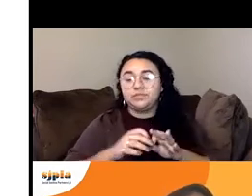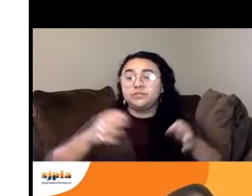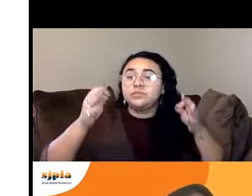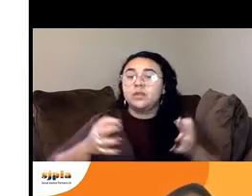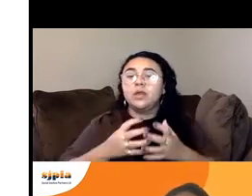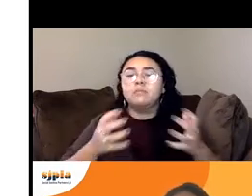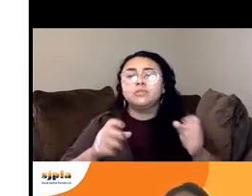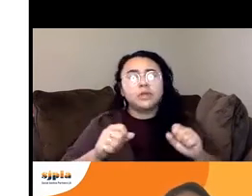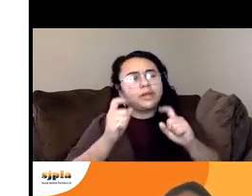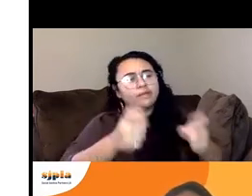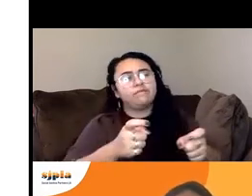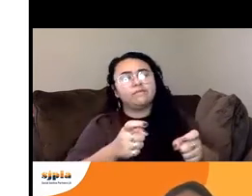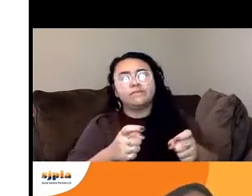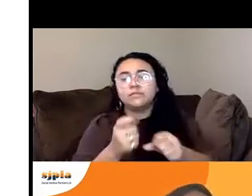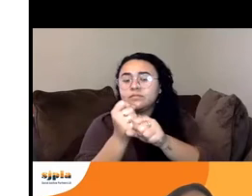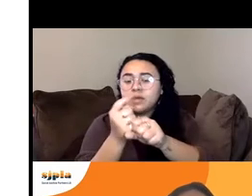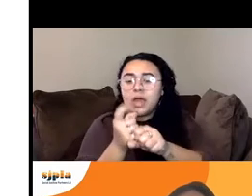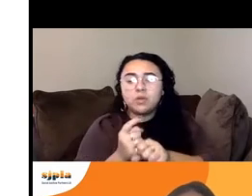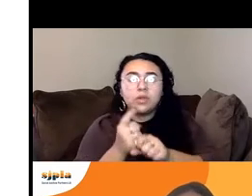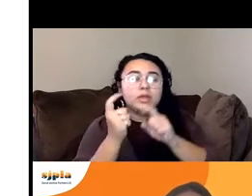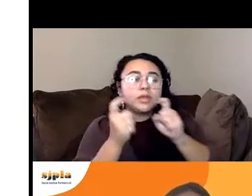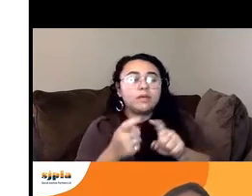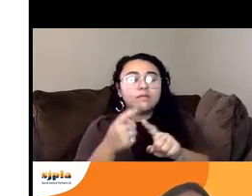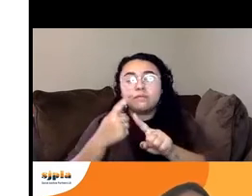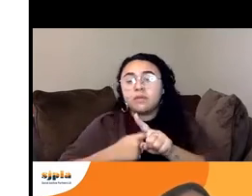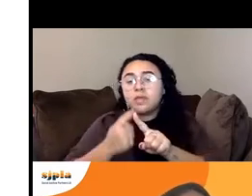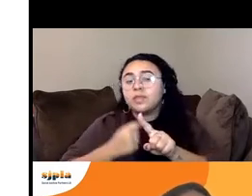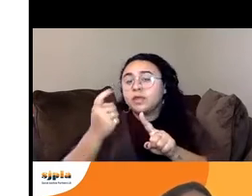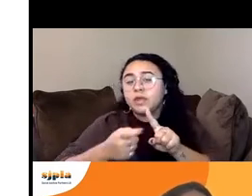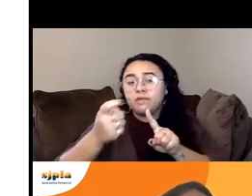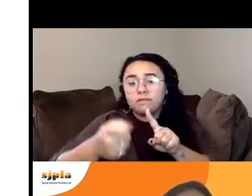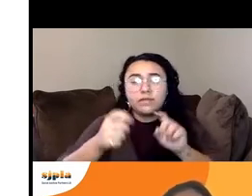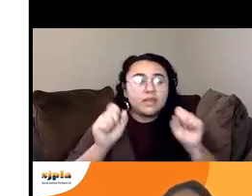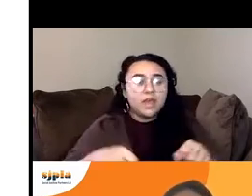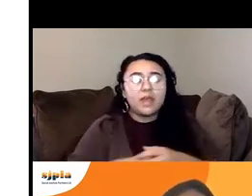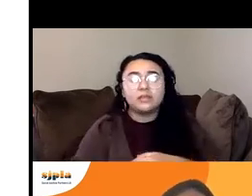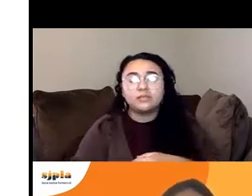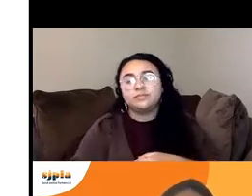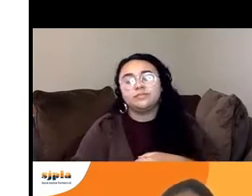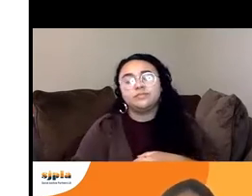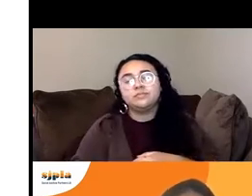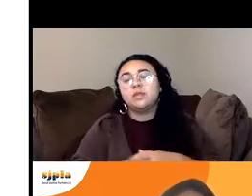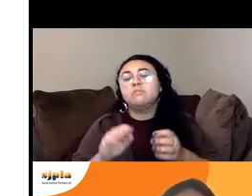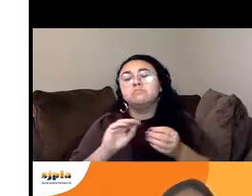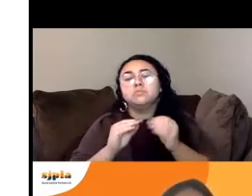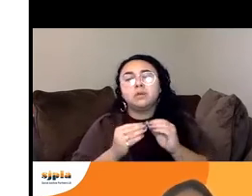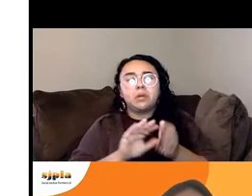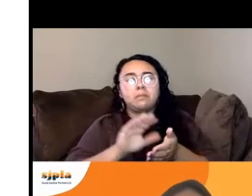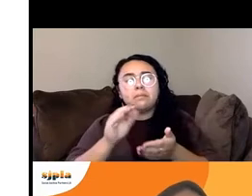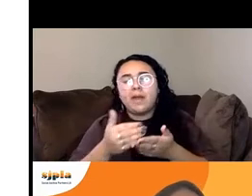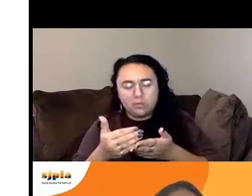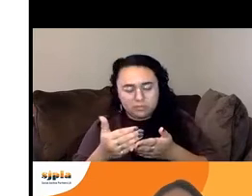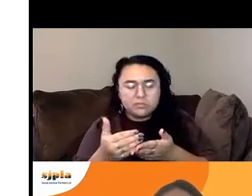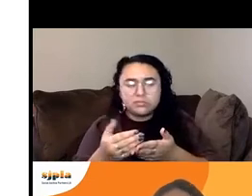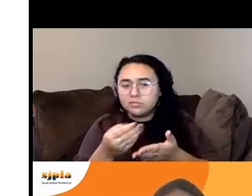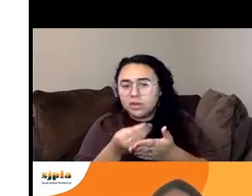can give. That can be an annual gift, that can be a monthly reoccurring, and it should be an amount that you can sustain and